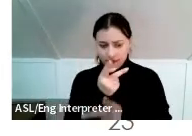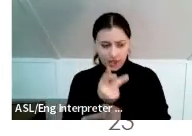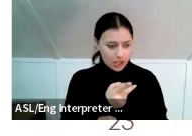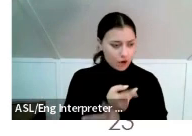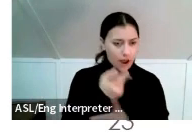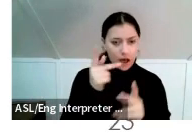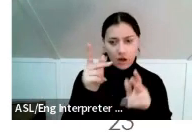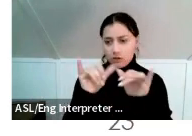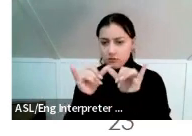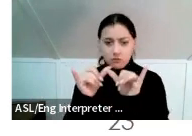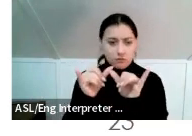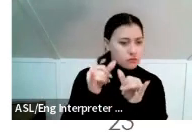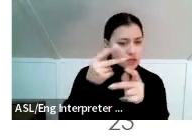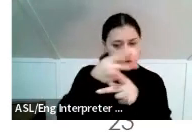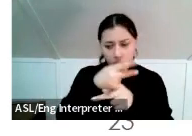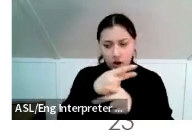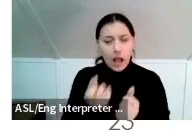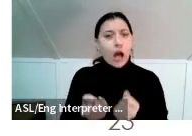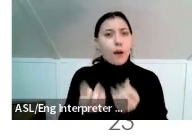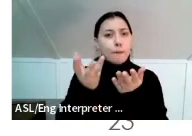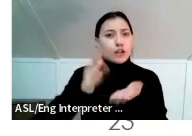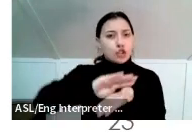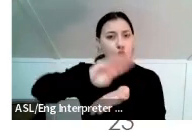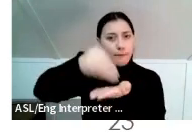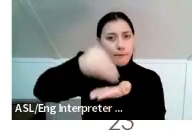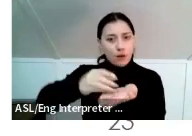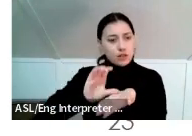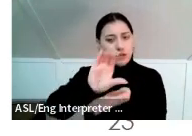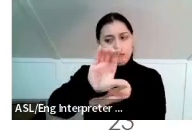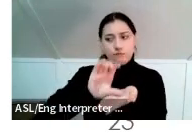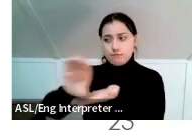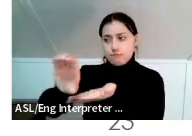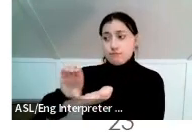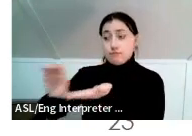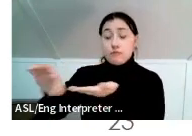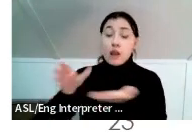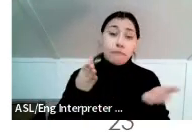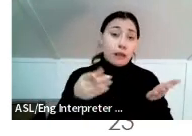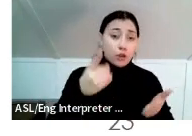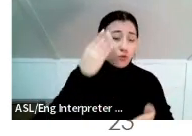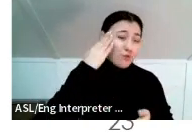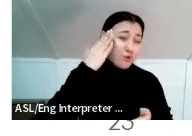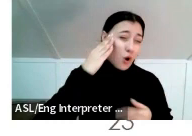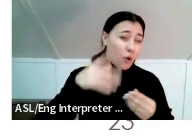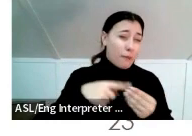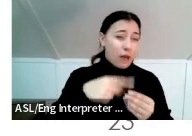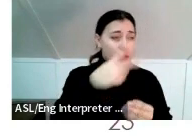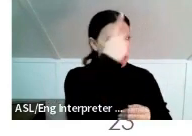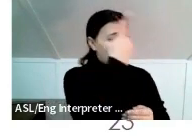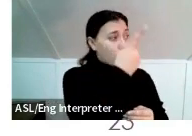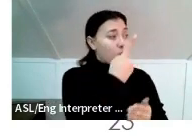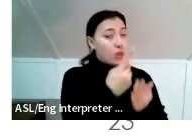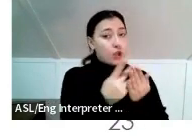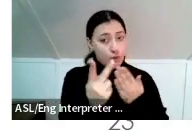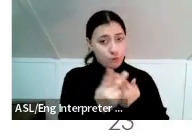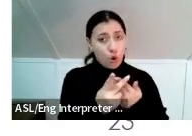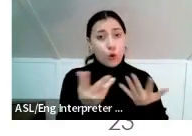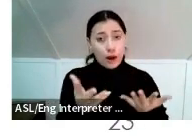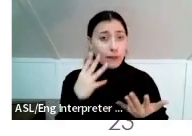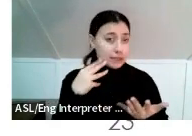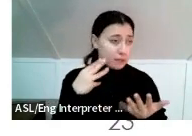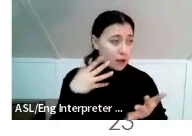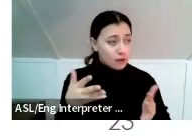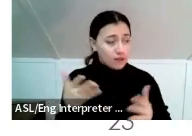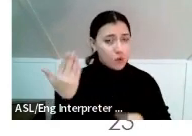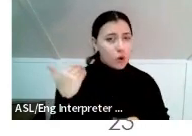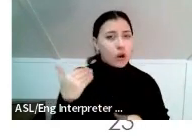grant amounts. So for those organizations who might be familiar with our portfolio program, the formula will